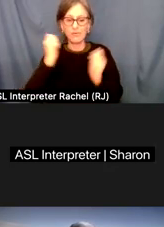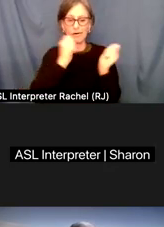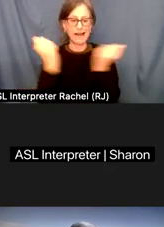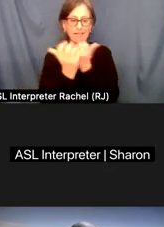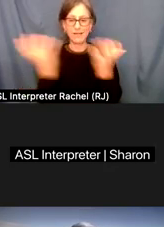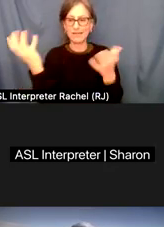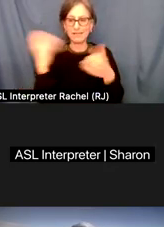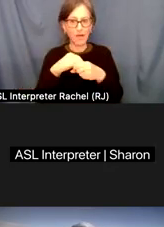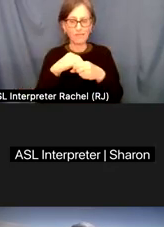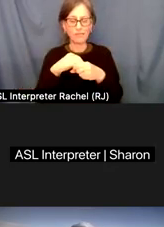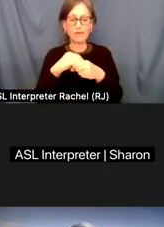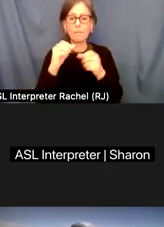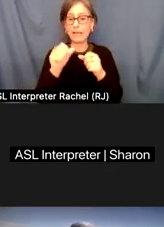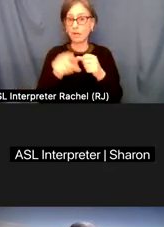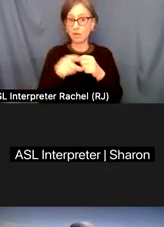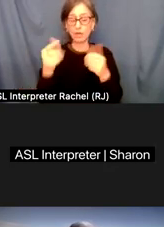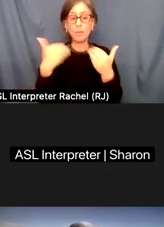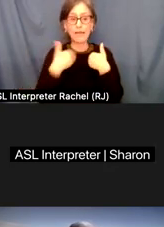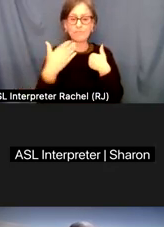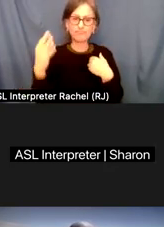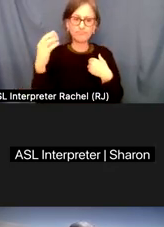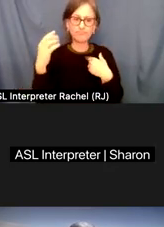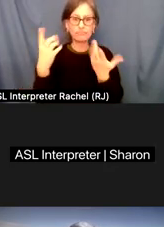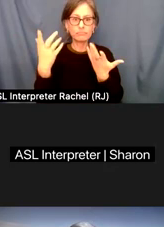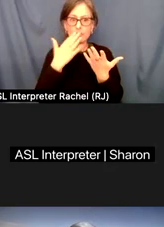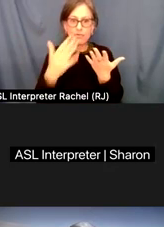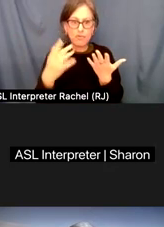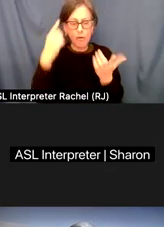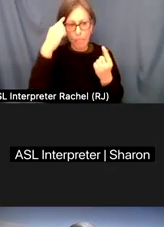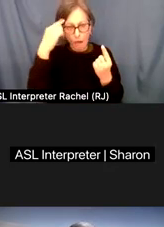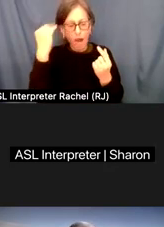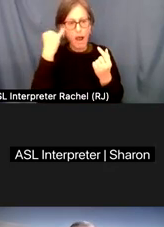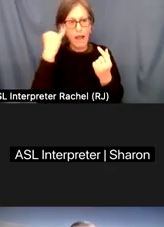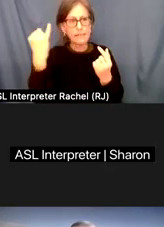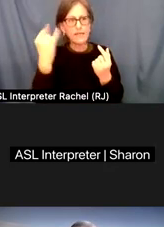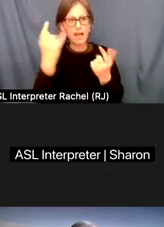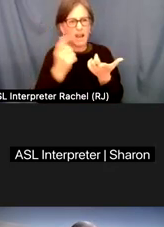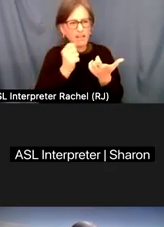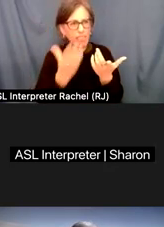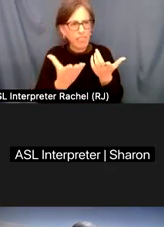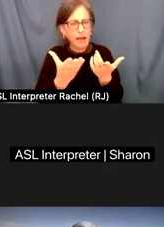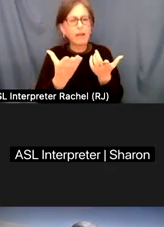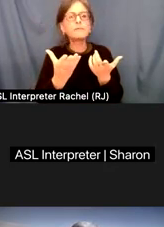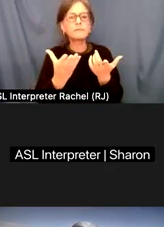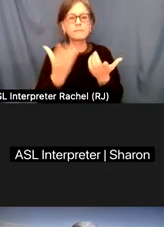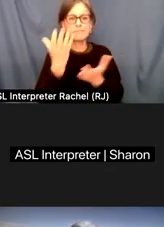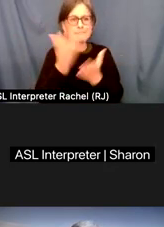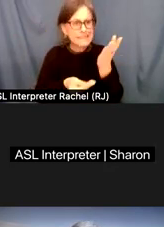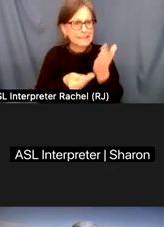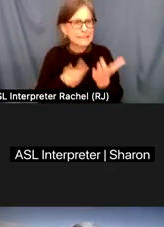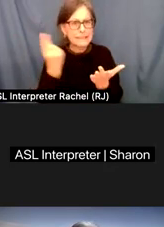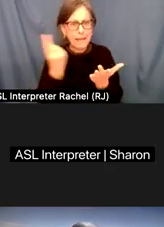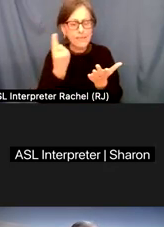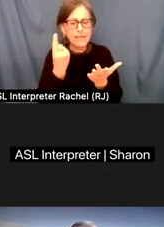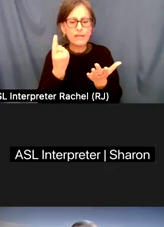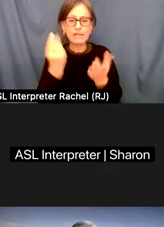if you have really good thoughts about something we maybe are missing, or something that needs to,